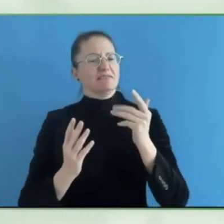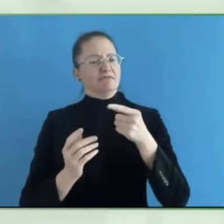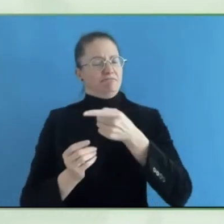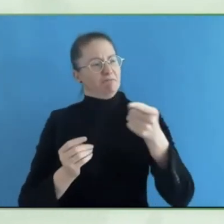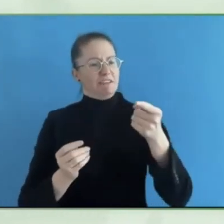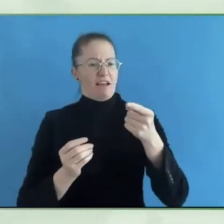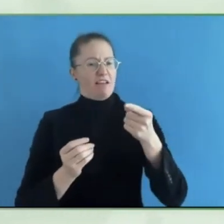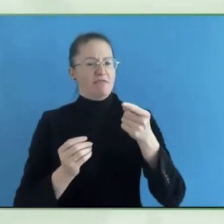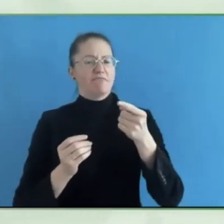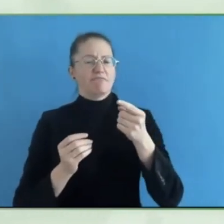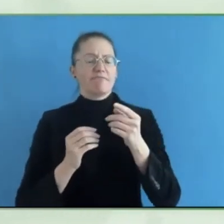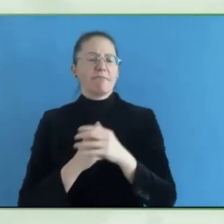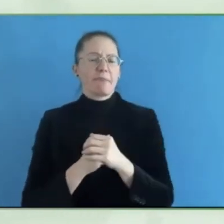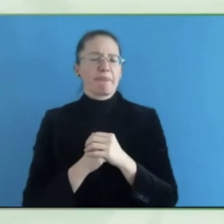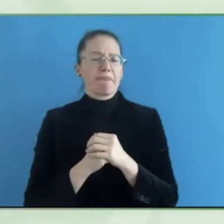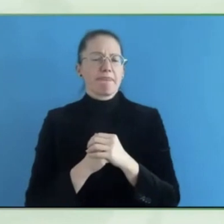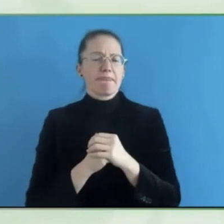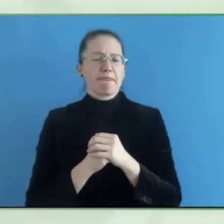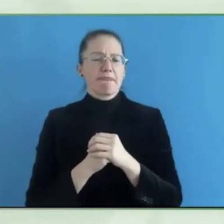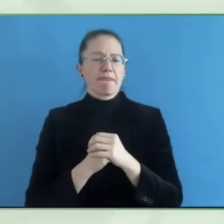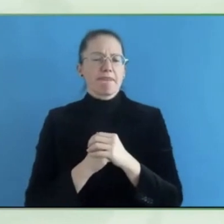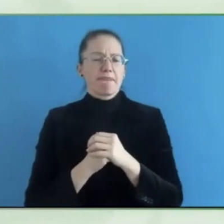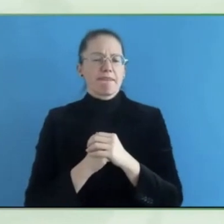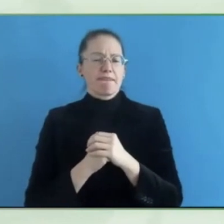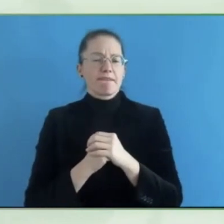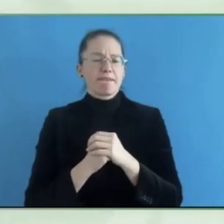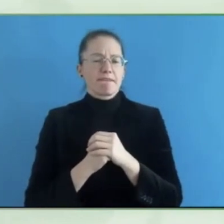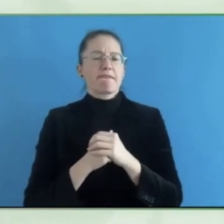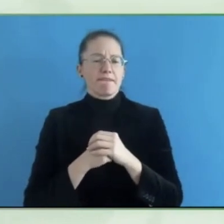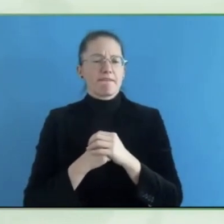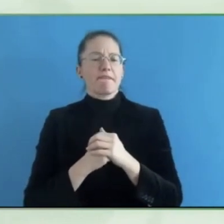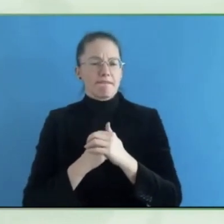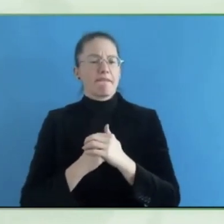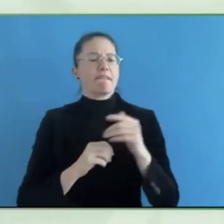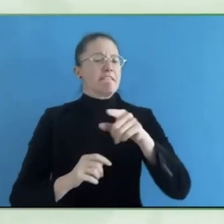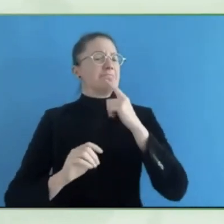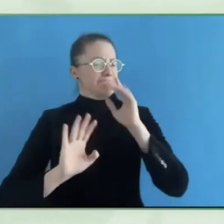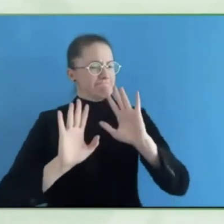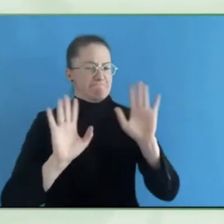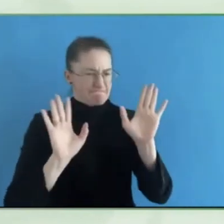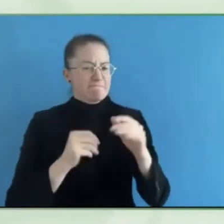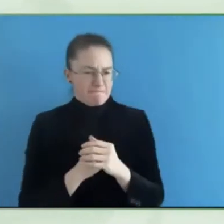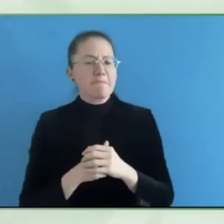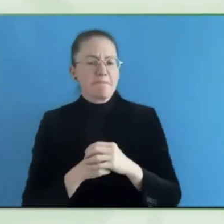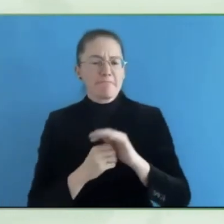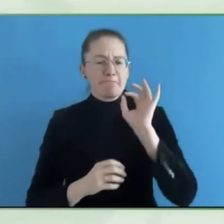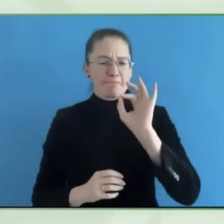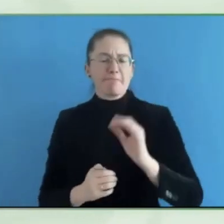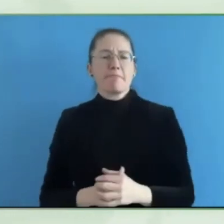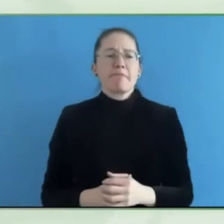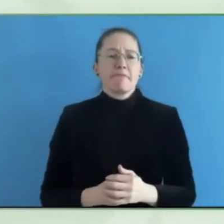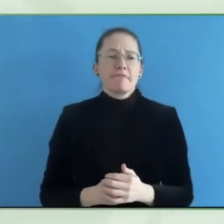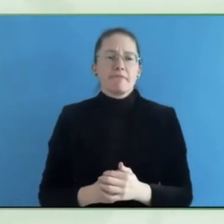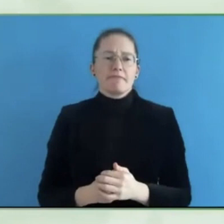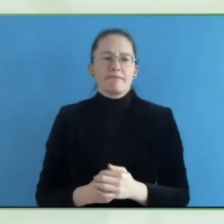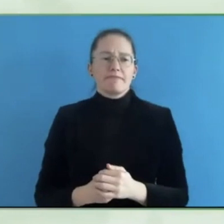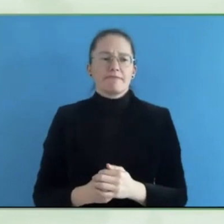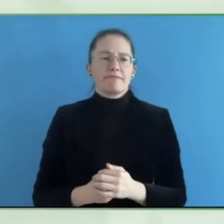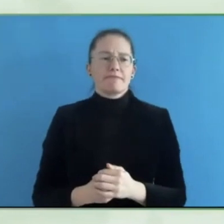funded and created an NGO, Responsible Annotation, which you see just